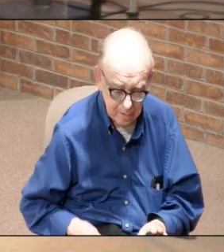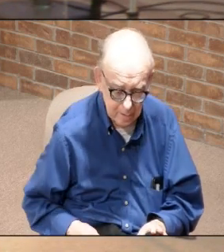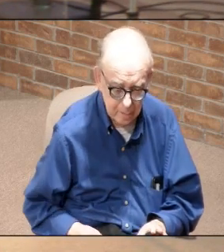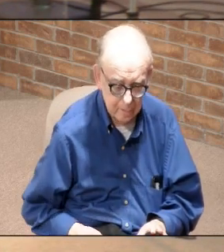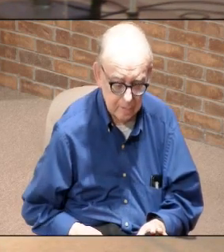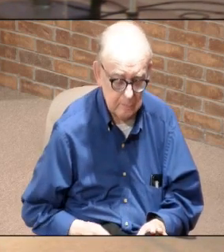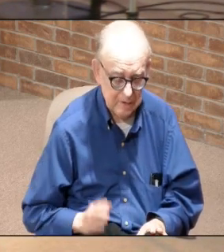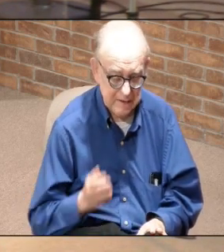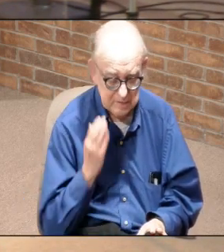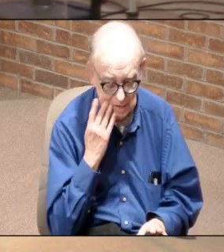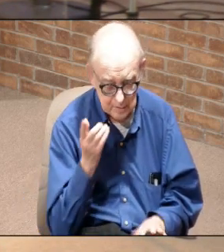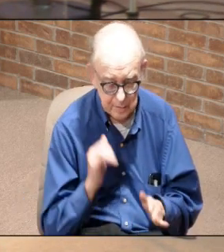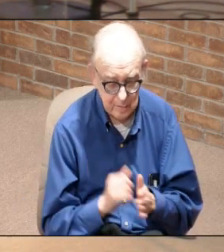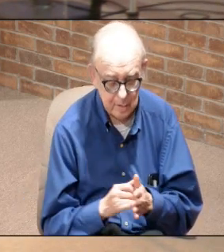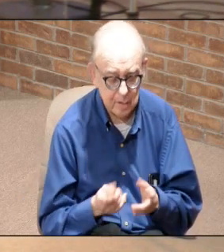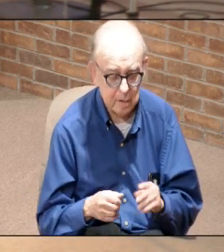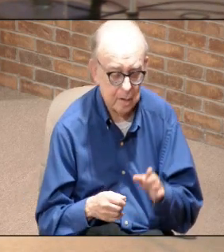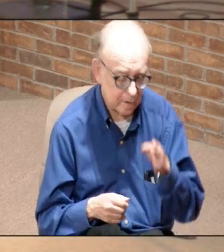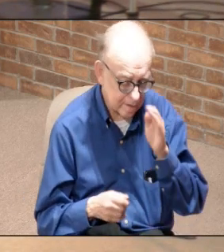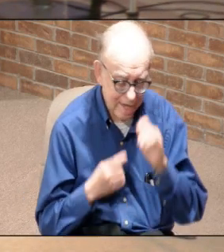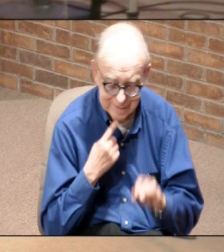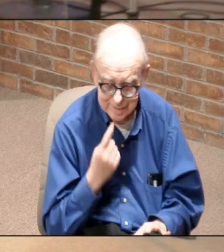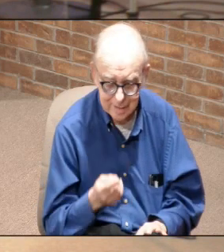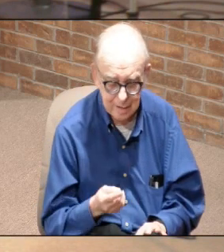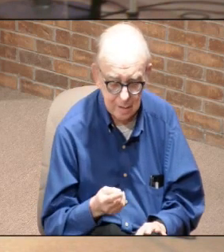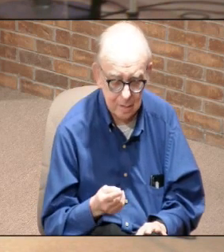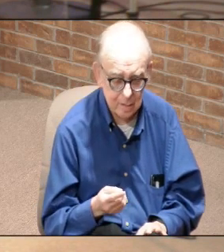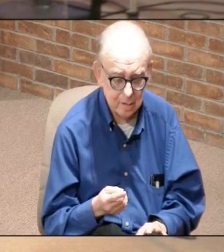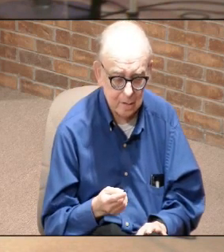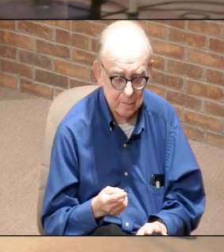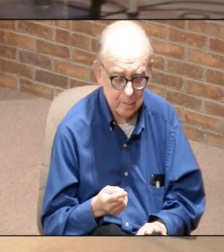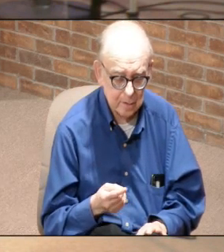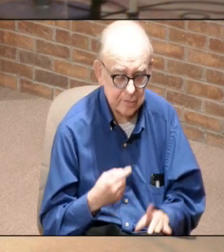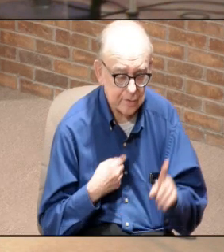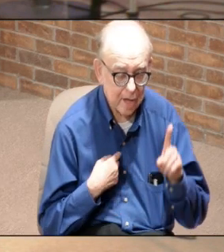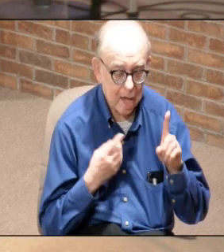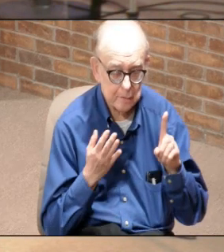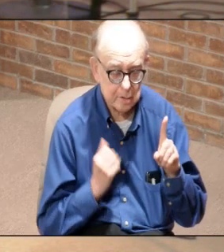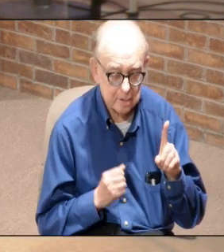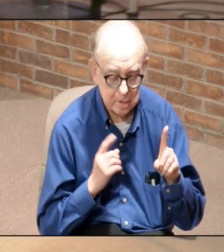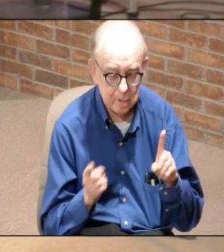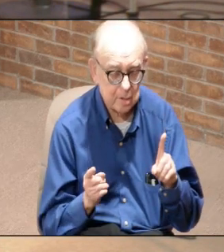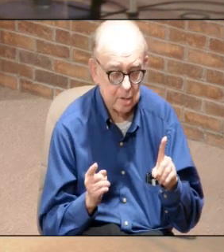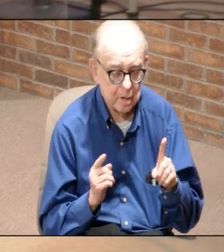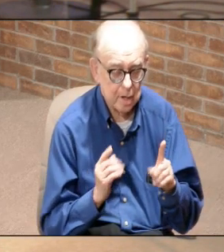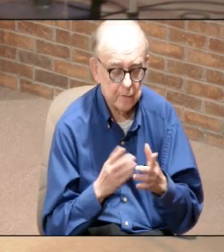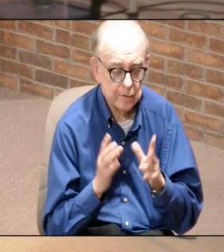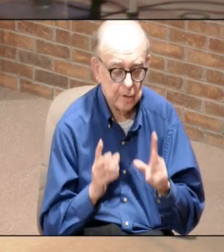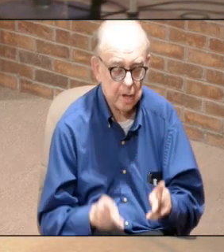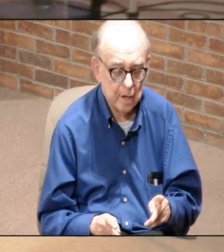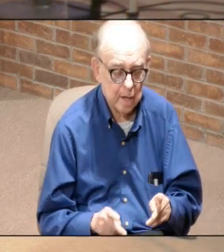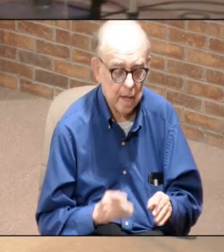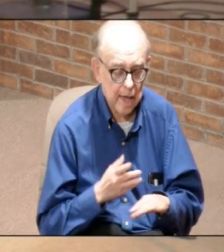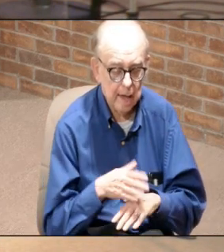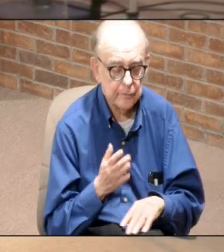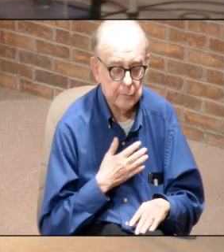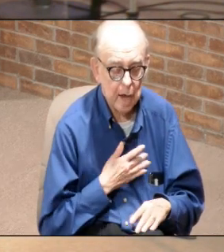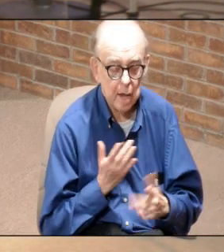is known. When God said, I'm looking for someone after my own